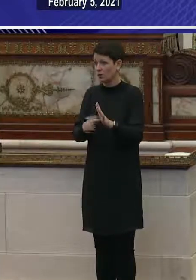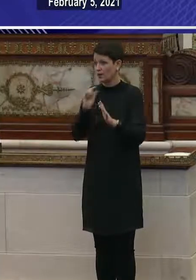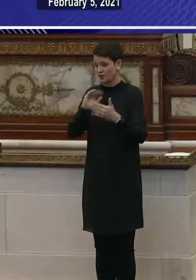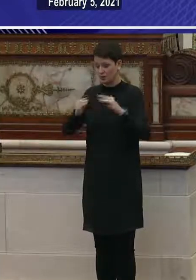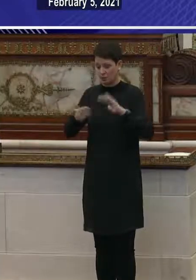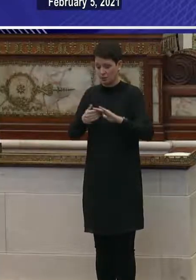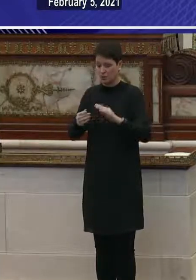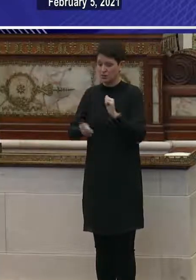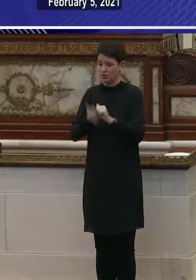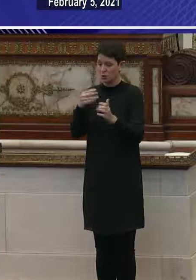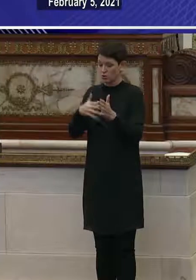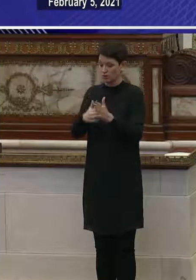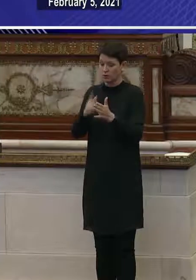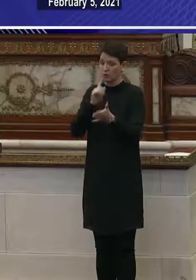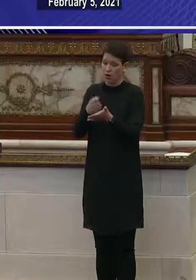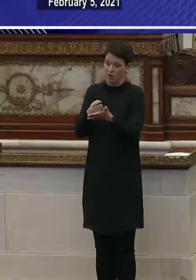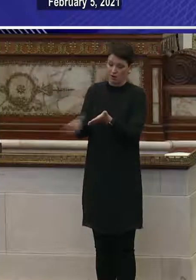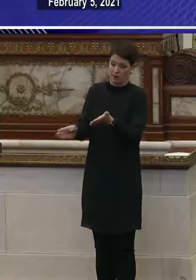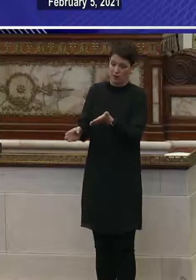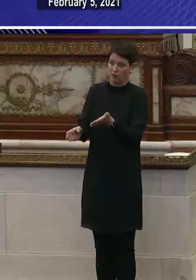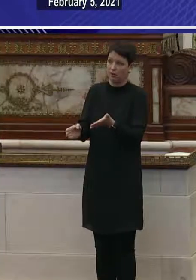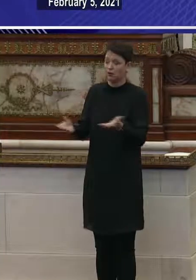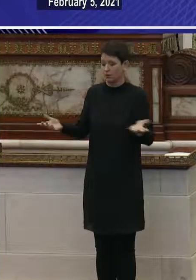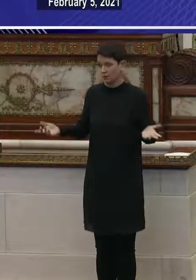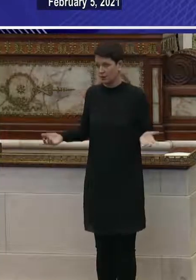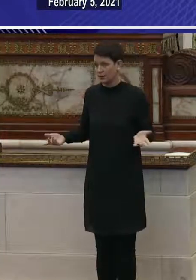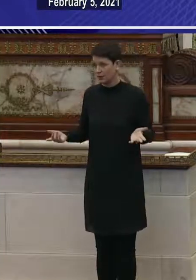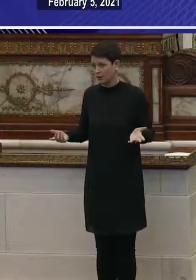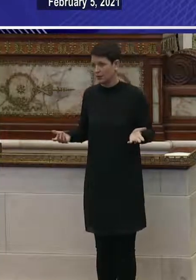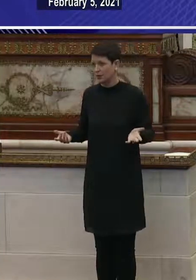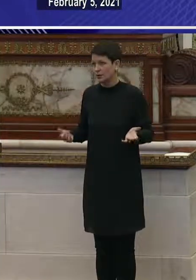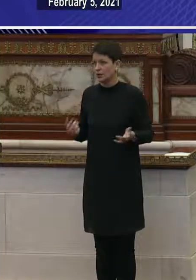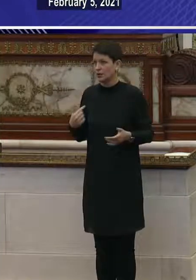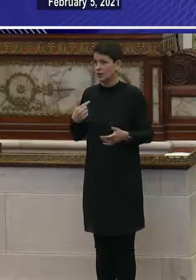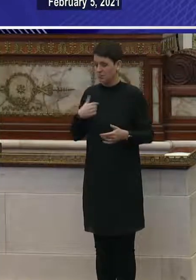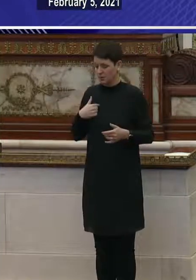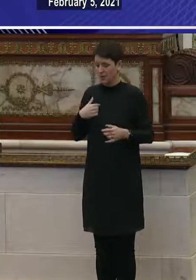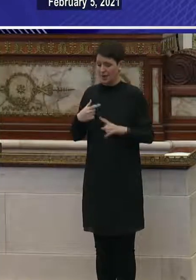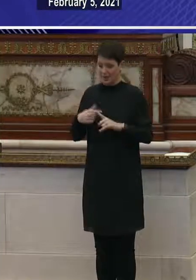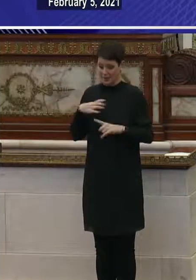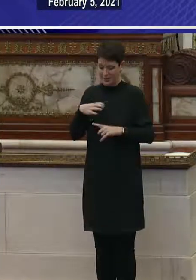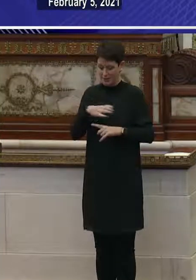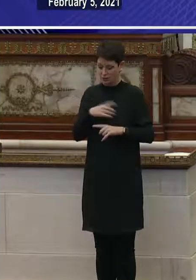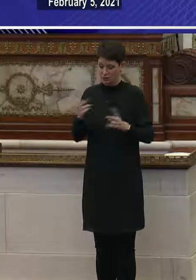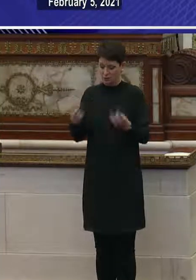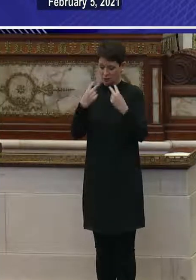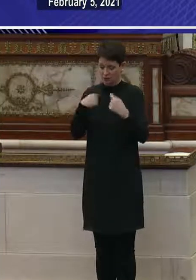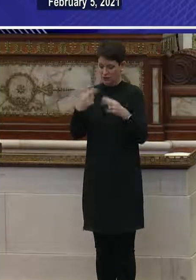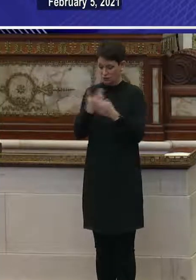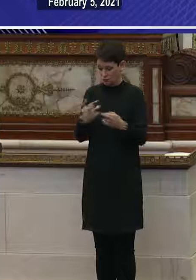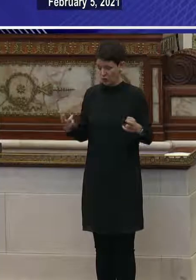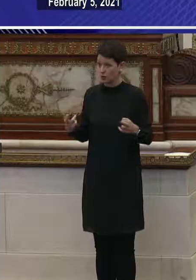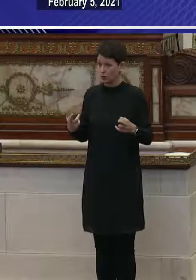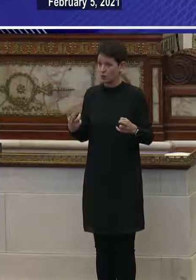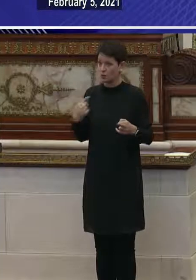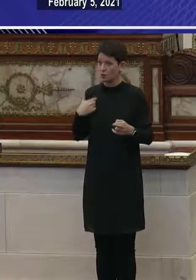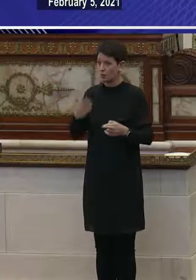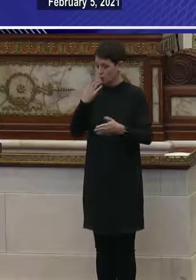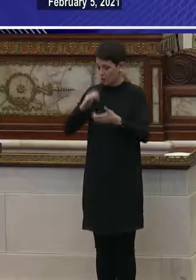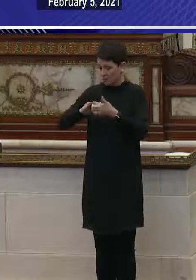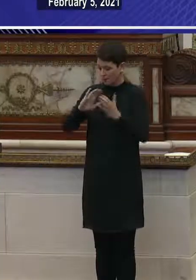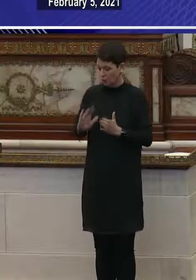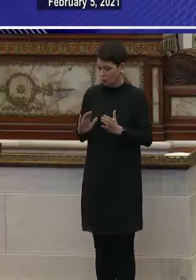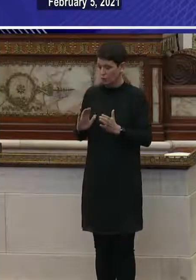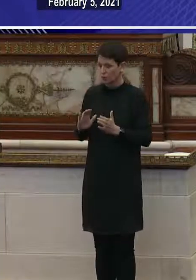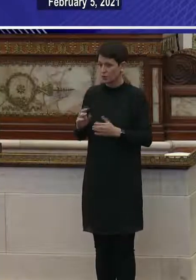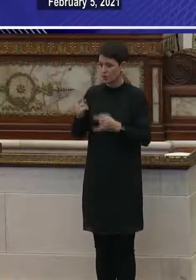communities, the most vulnerable, are going to be last. So we in council should be looked at as a resource. I think we've been good partners on the